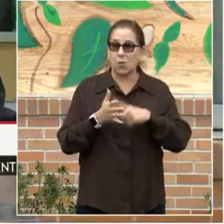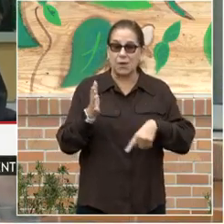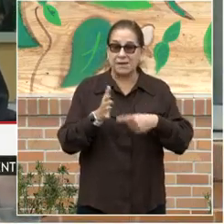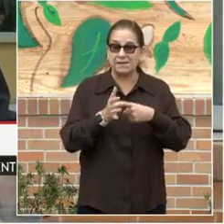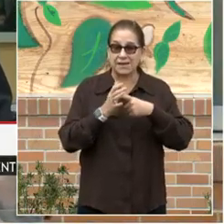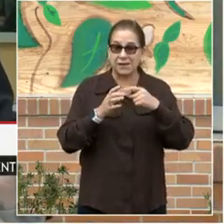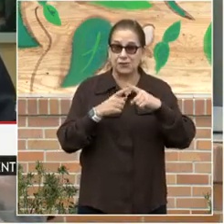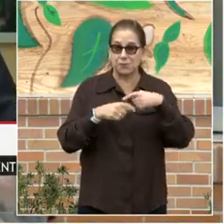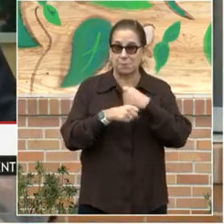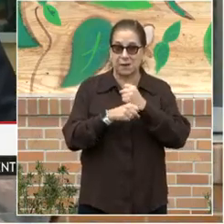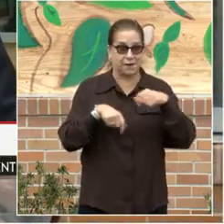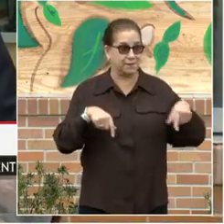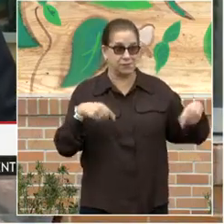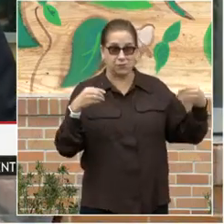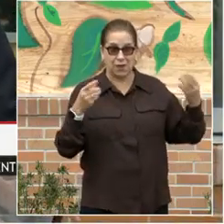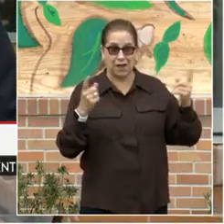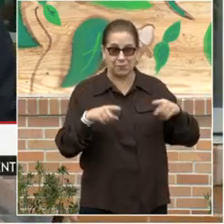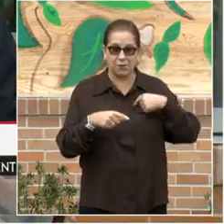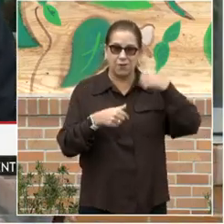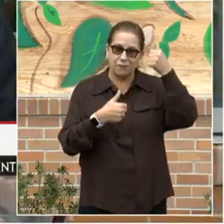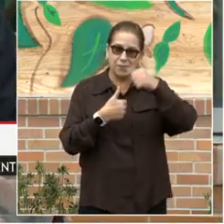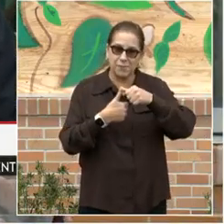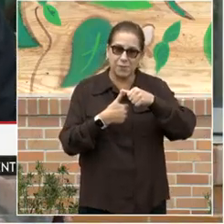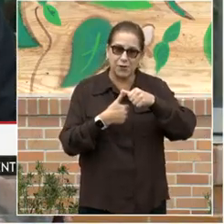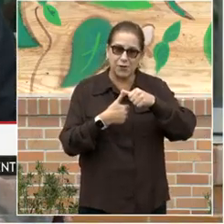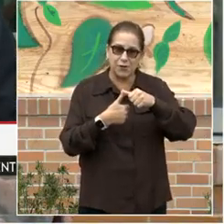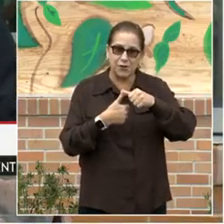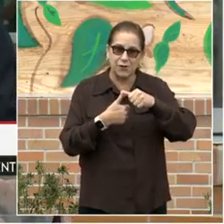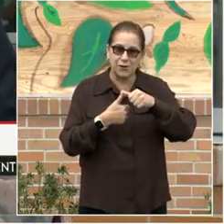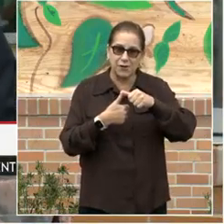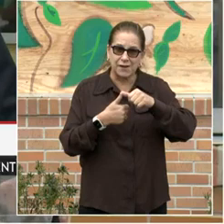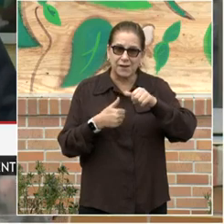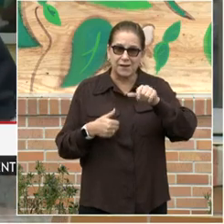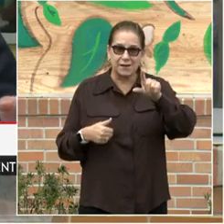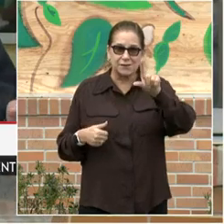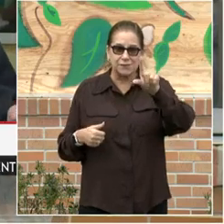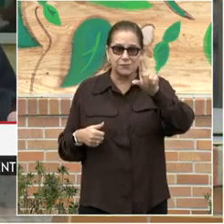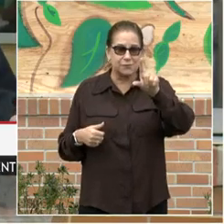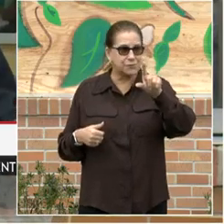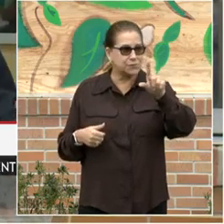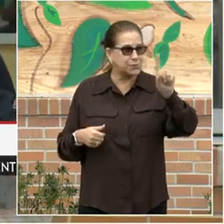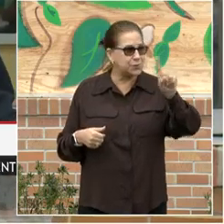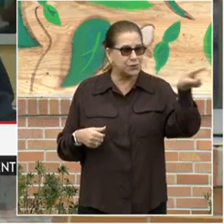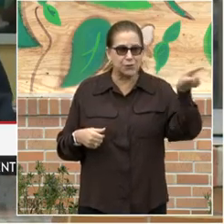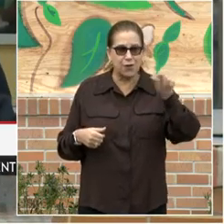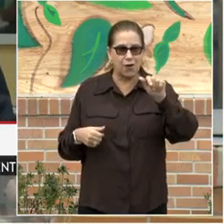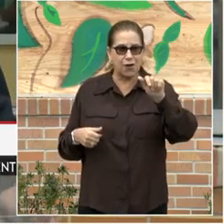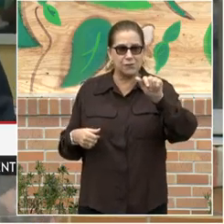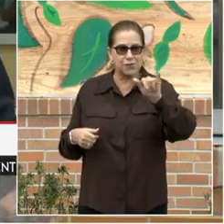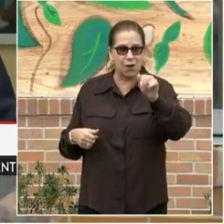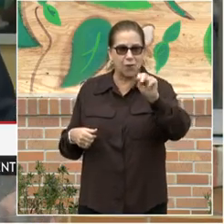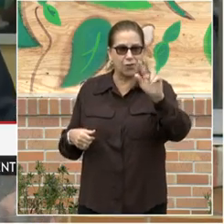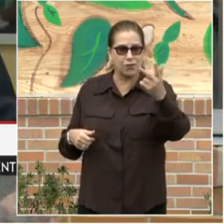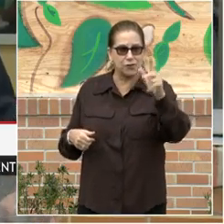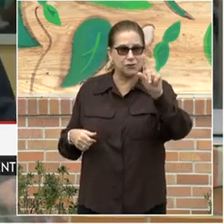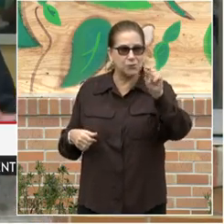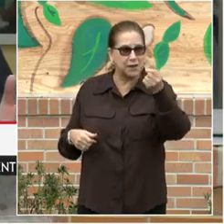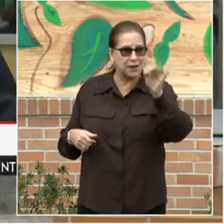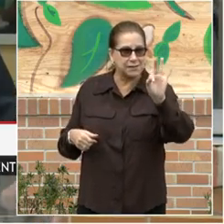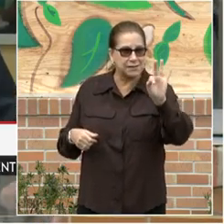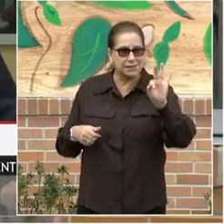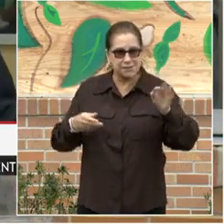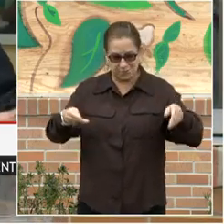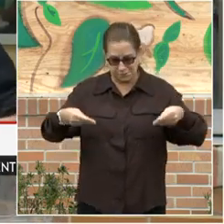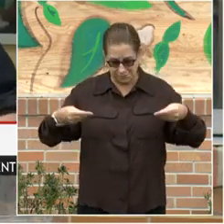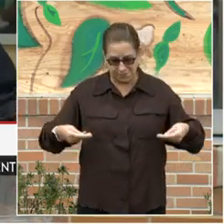remember, where were you on January 3rd, 2019? Do you remember? In the bed? Okay, maybe. Well, Mayor Bowser